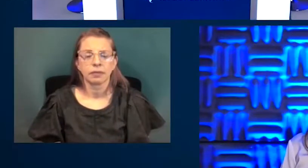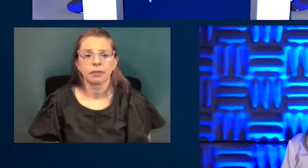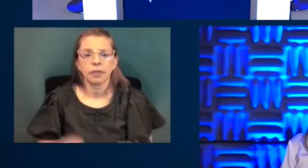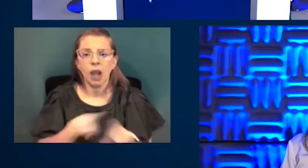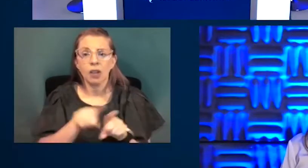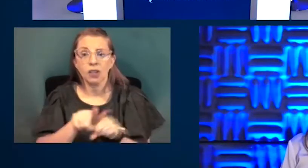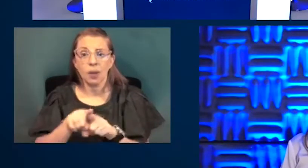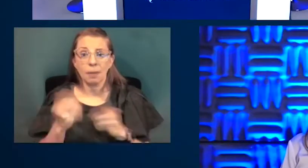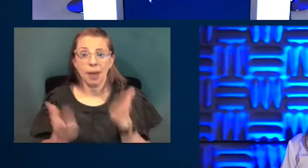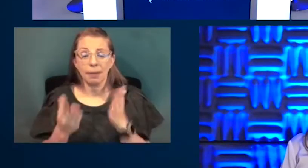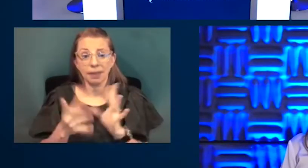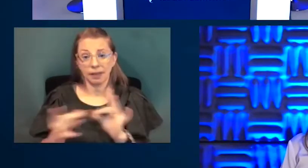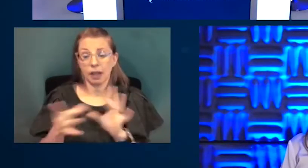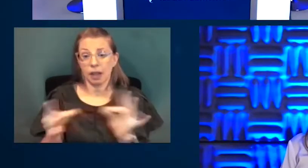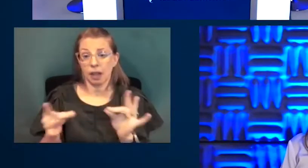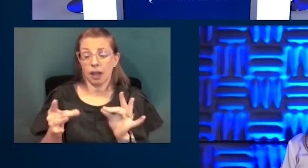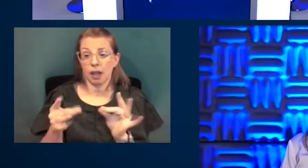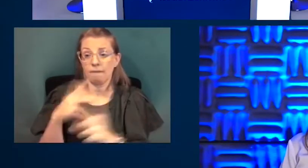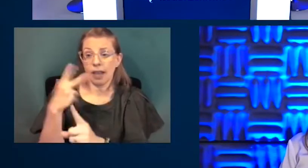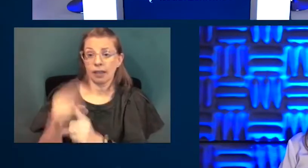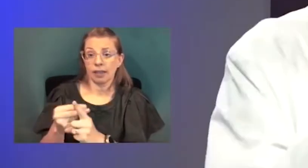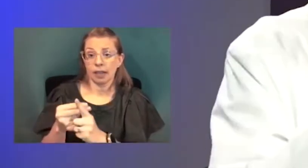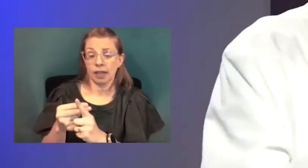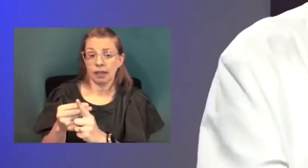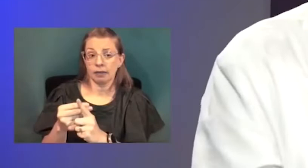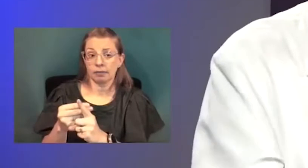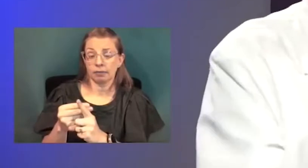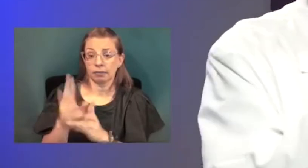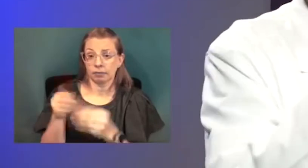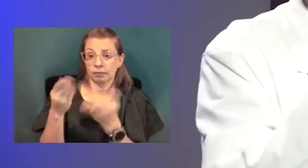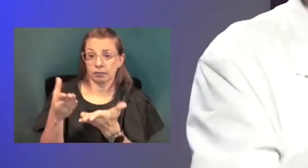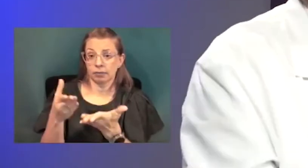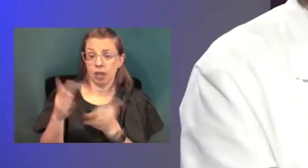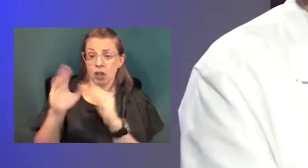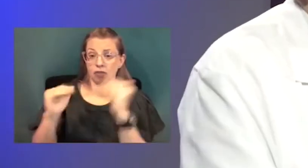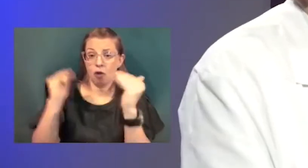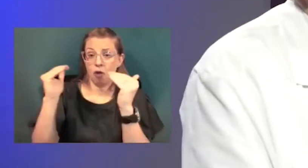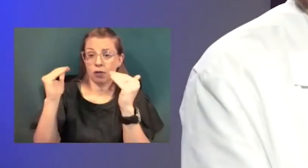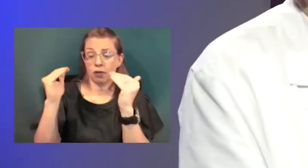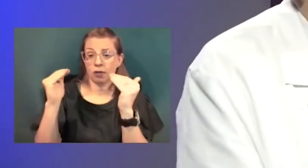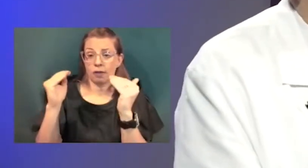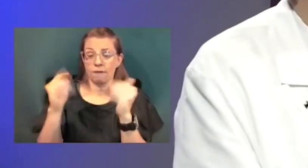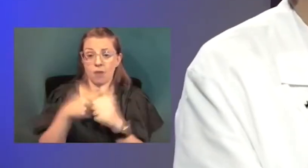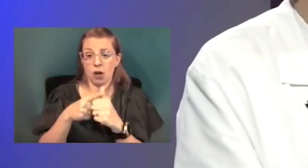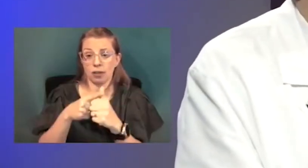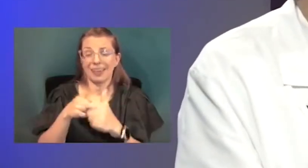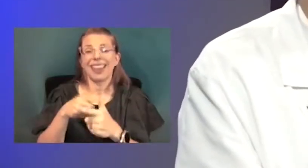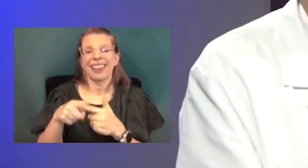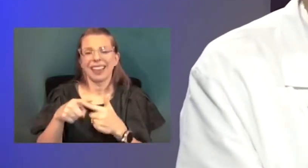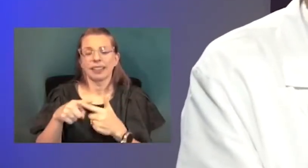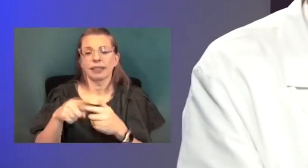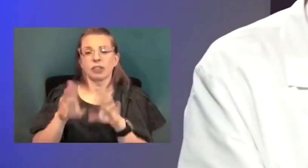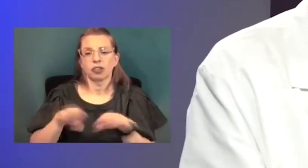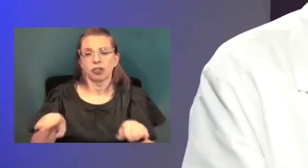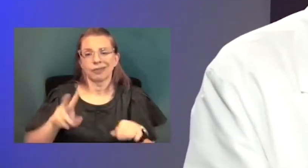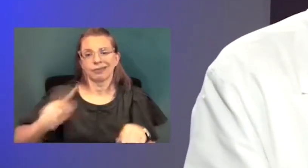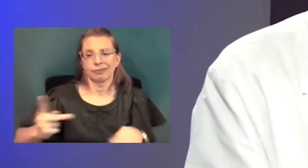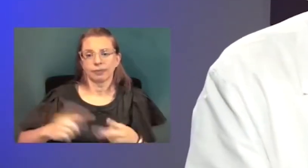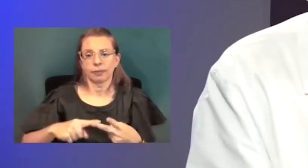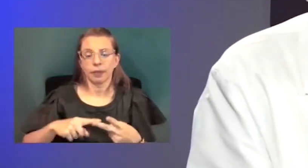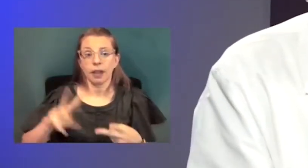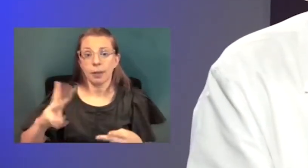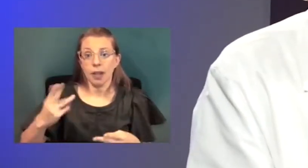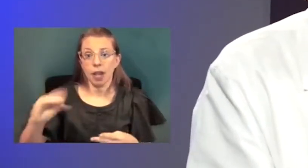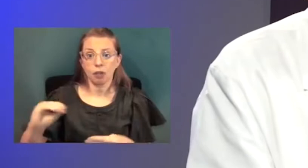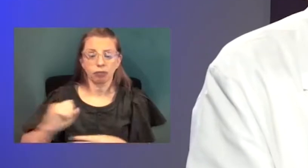vaccine we're going to give to adults before we give it to kids. And so you check that out. I suspect that's what we're going to find out. It's not that the World Health Organization stands against vaccinating